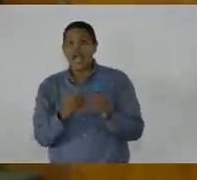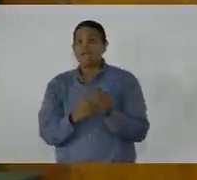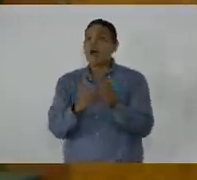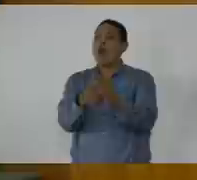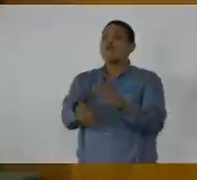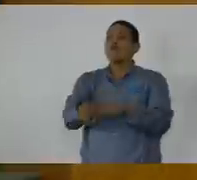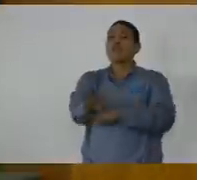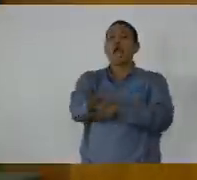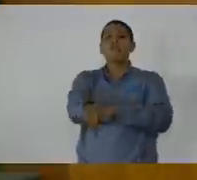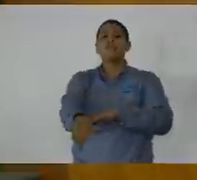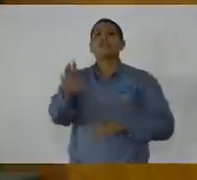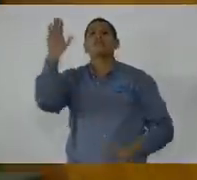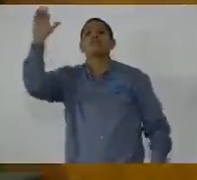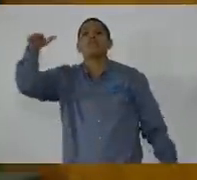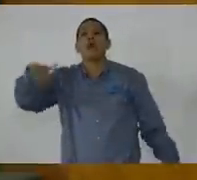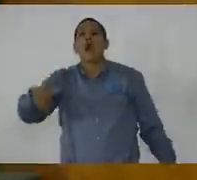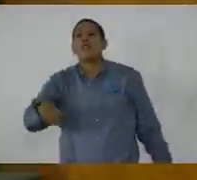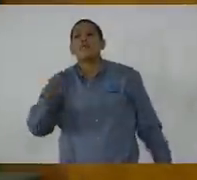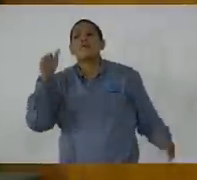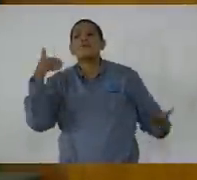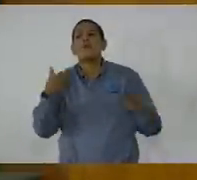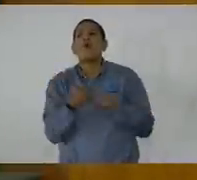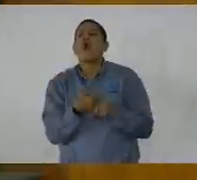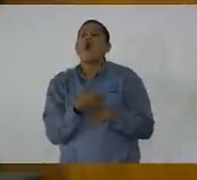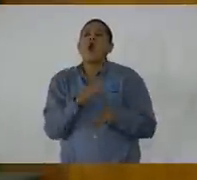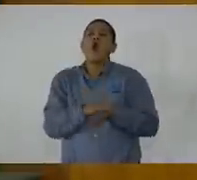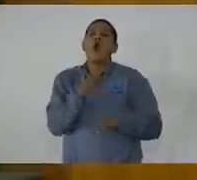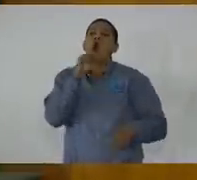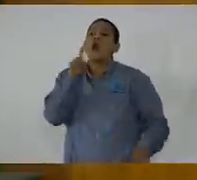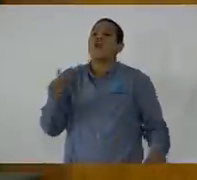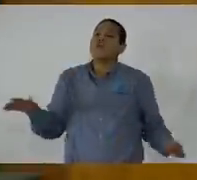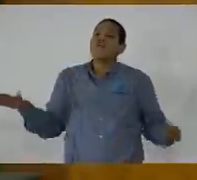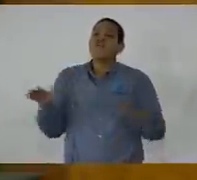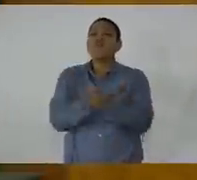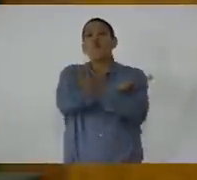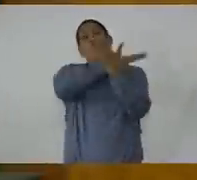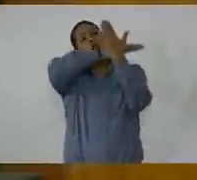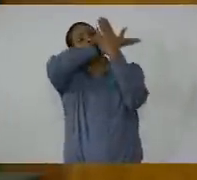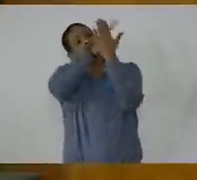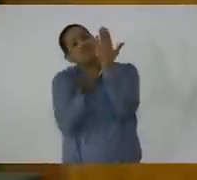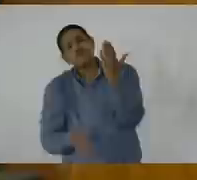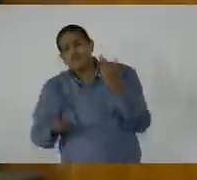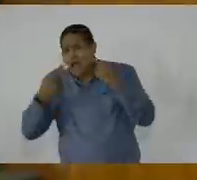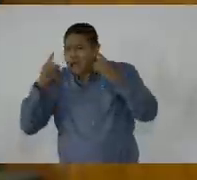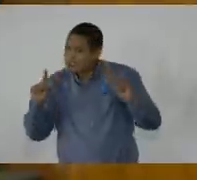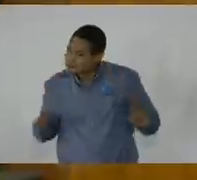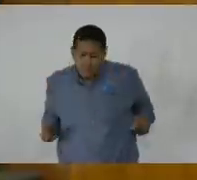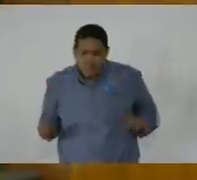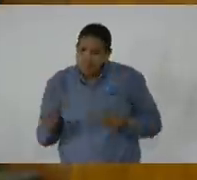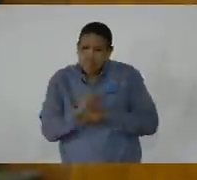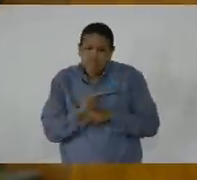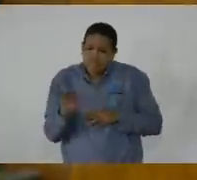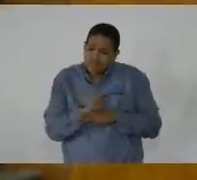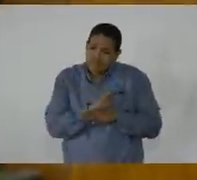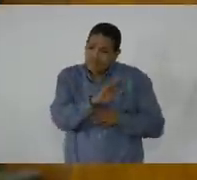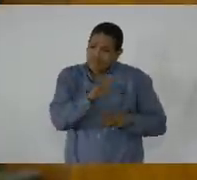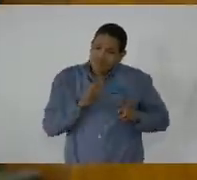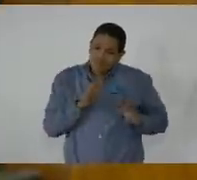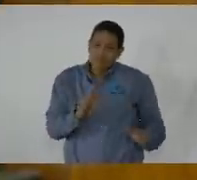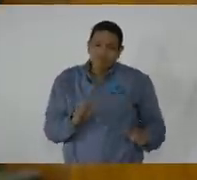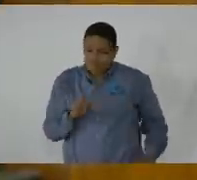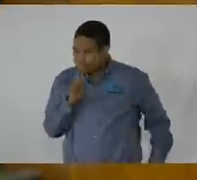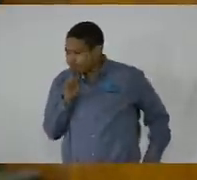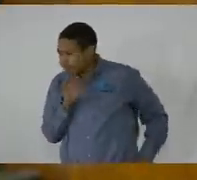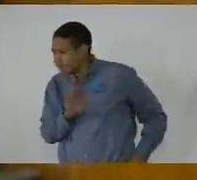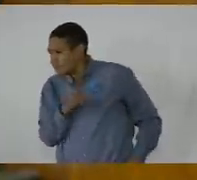afternoon in the Honorable House will not address the full suite of achievements of the Ministry of Industry and Investment and